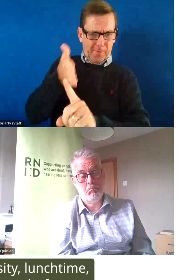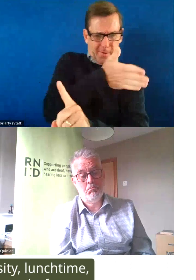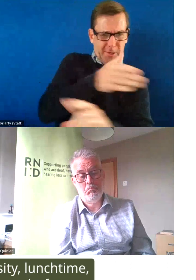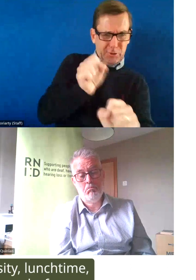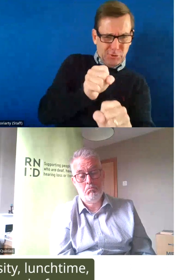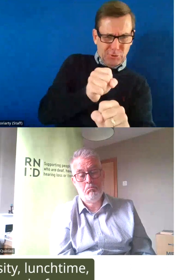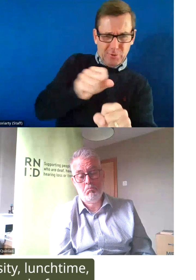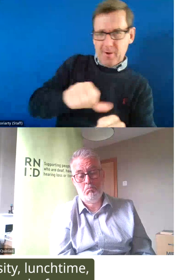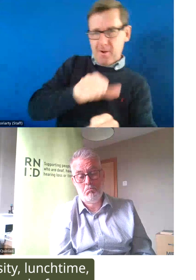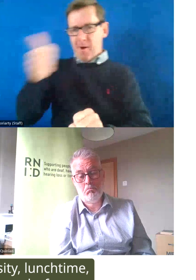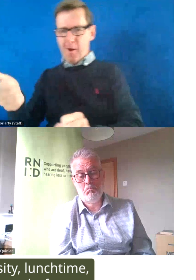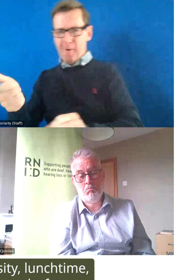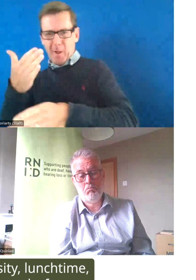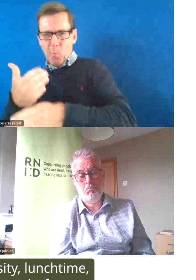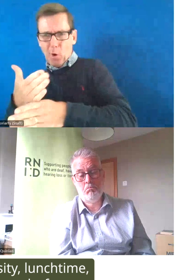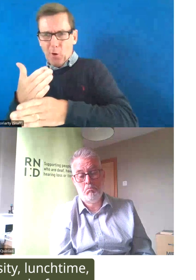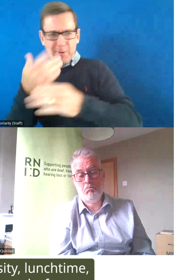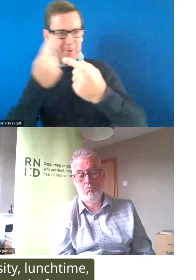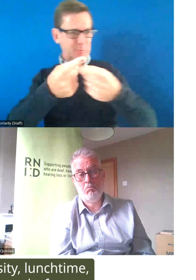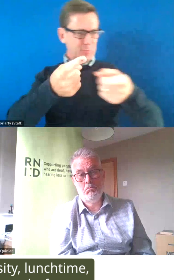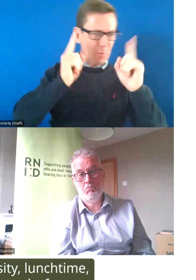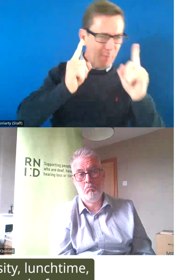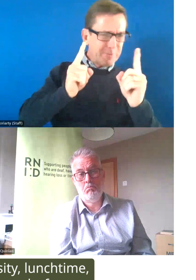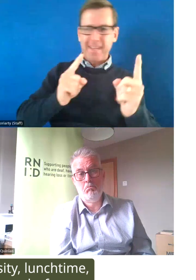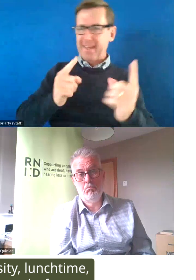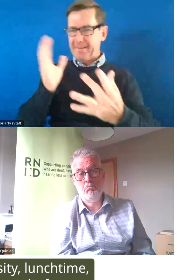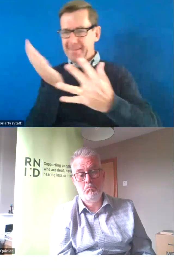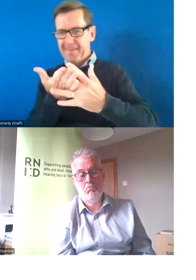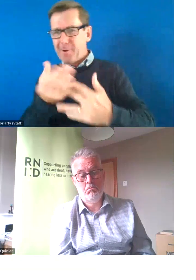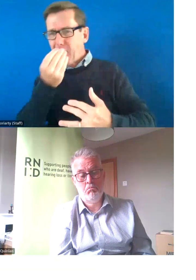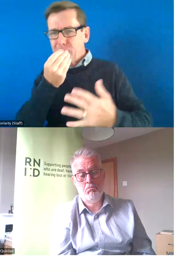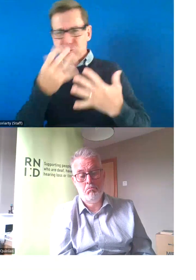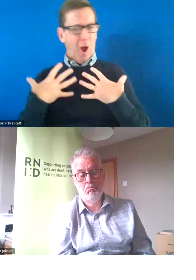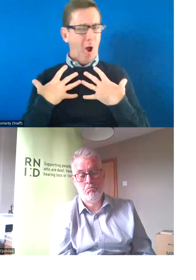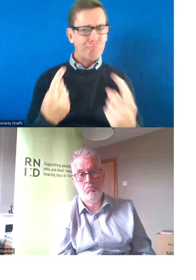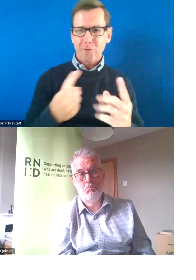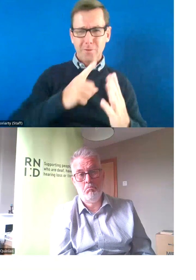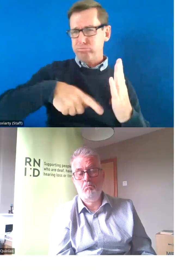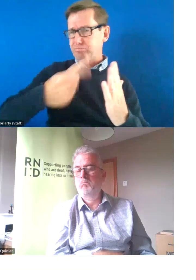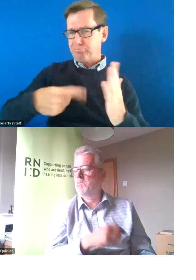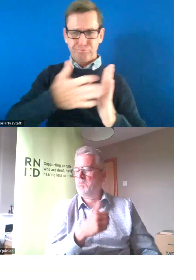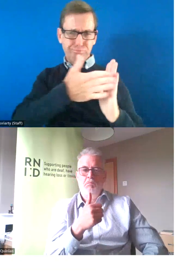or university, lunchtime, after work, whatever works for you.